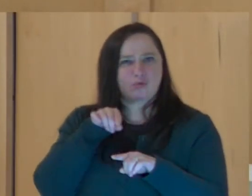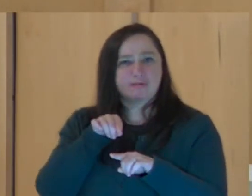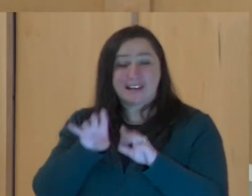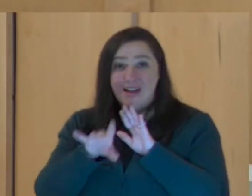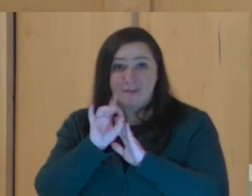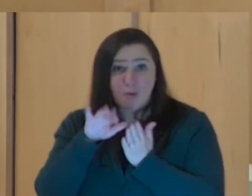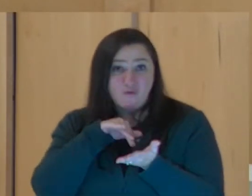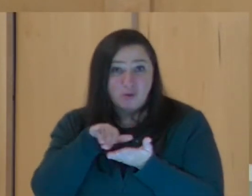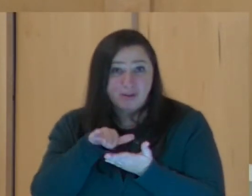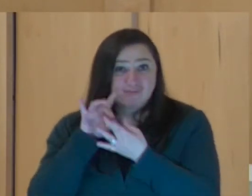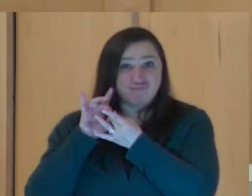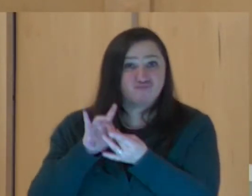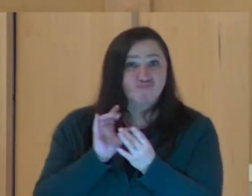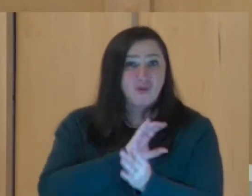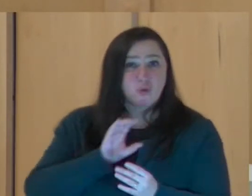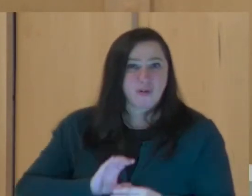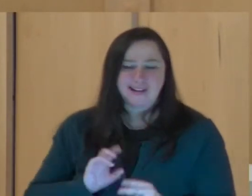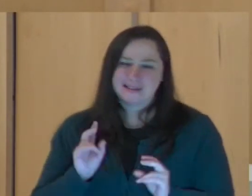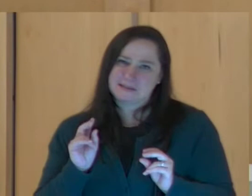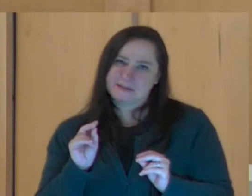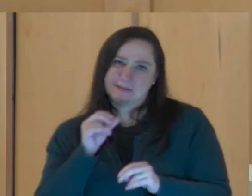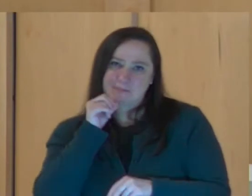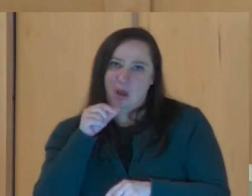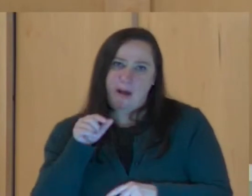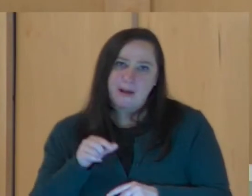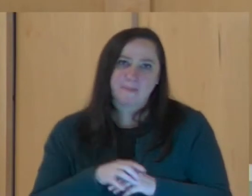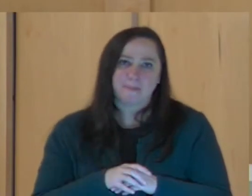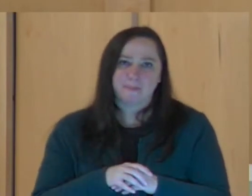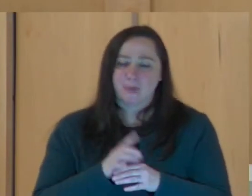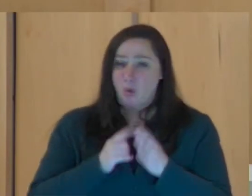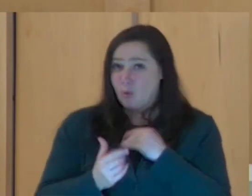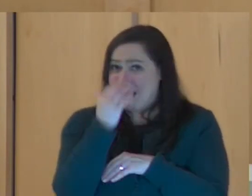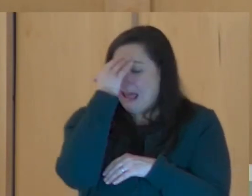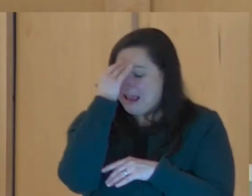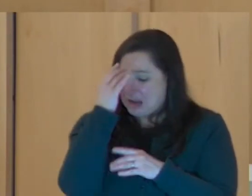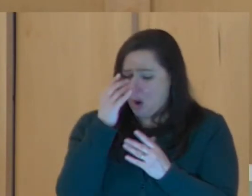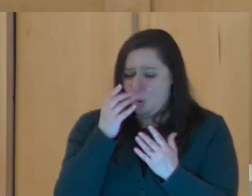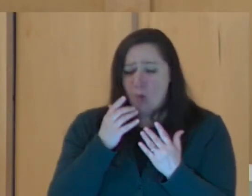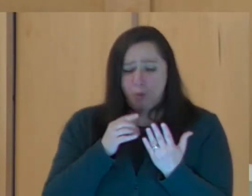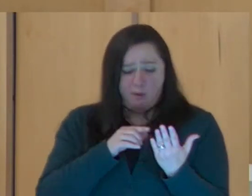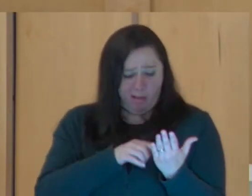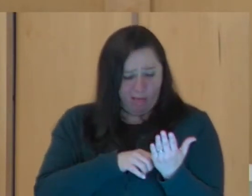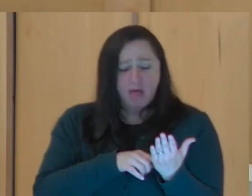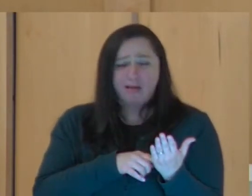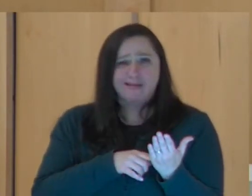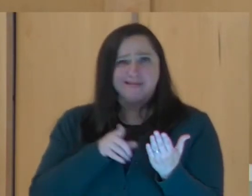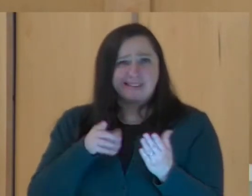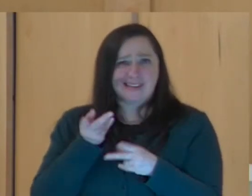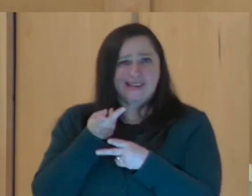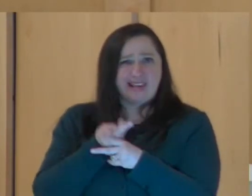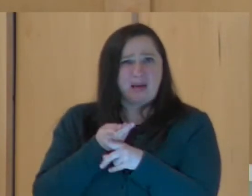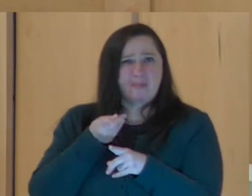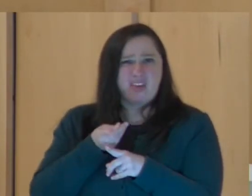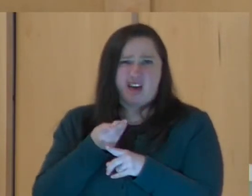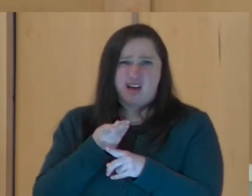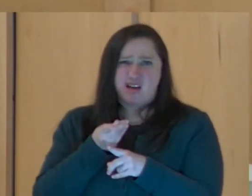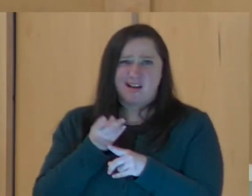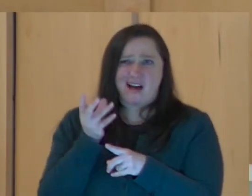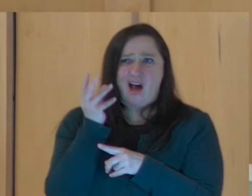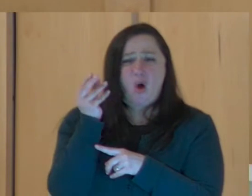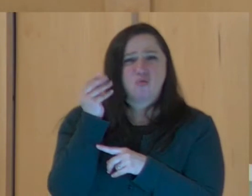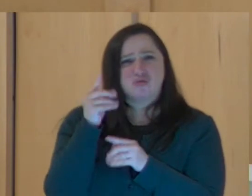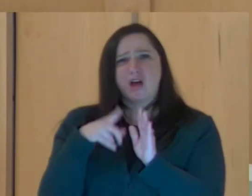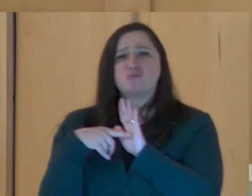Christ. As far as I know, he held on to that outward shell of goodness the rest of his